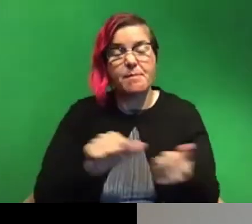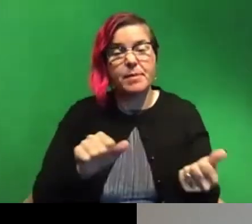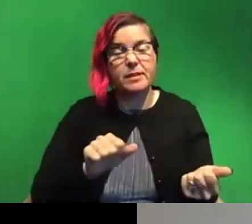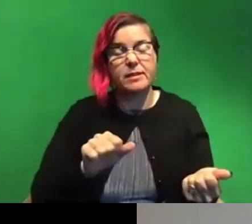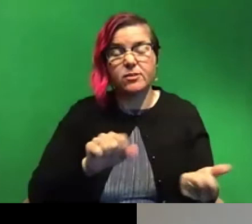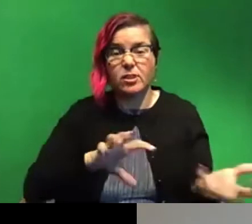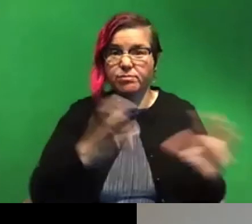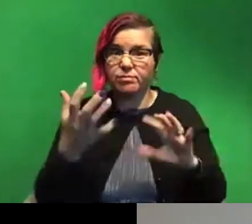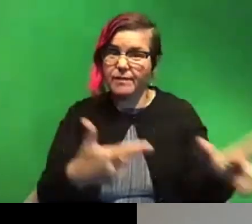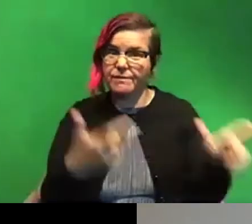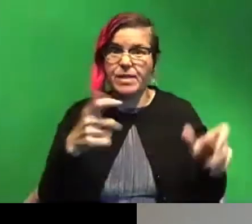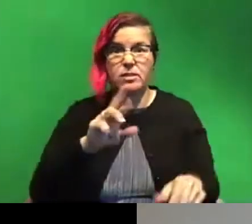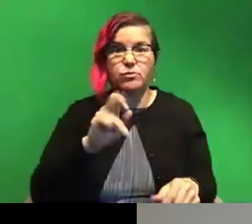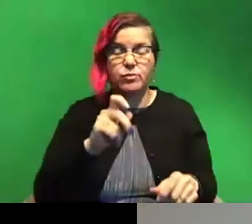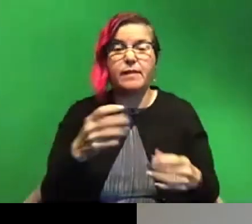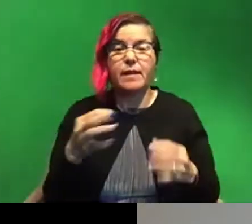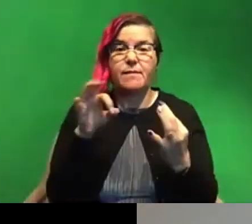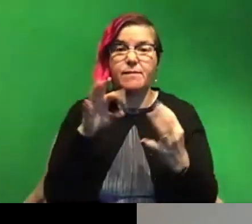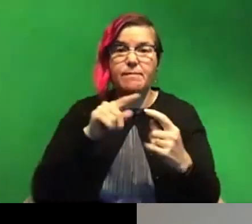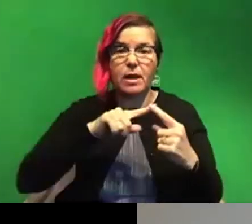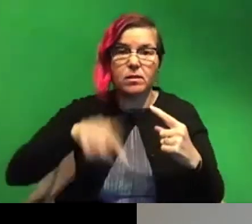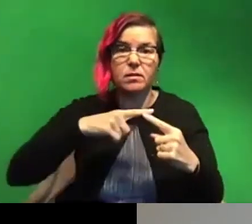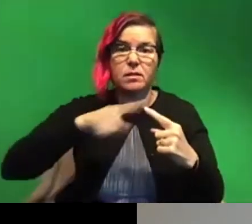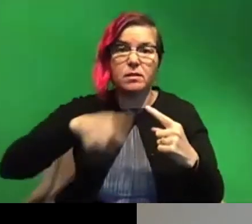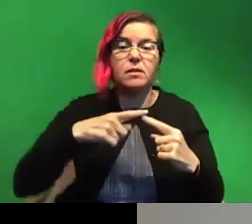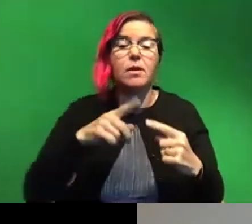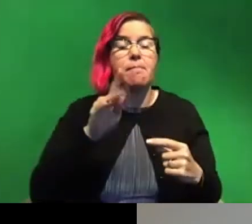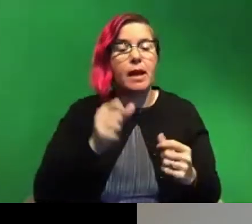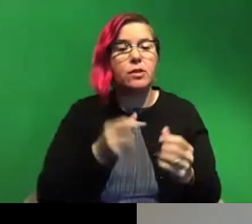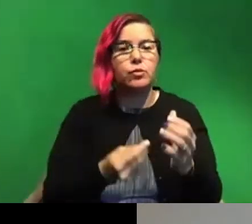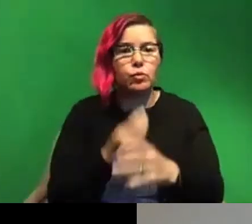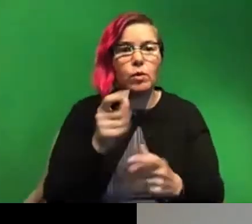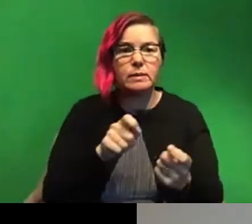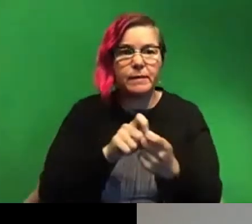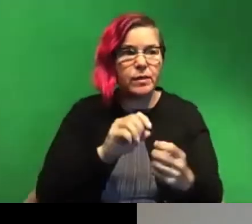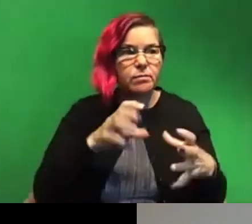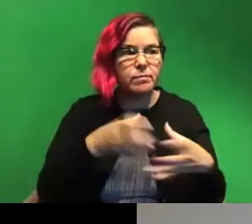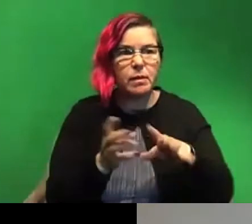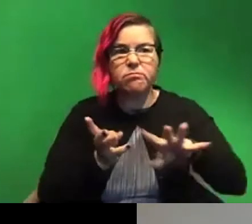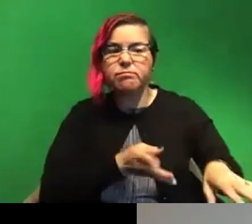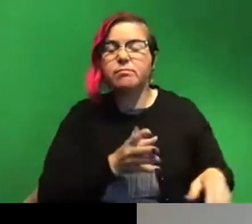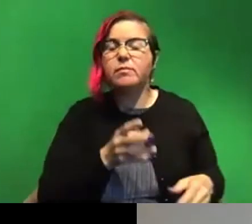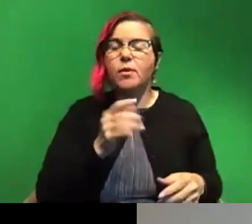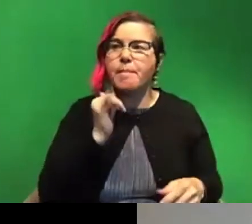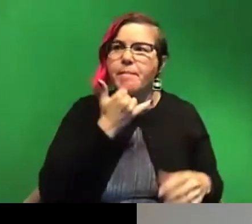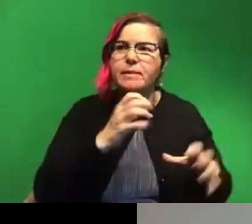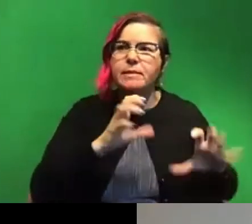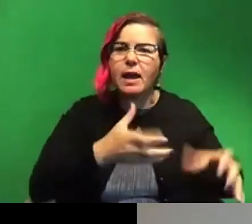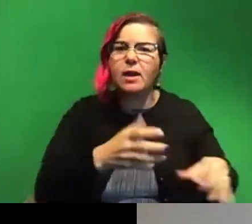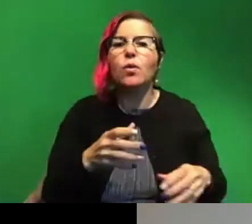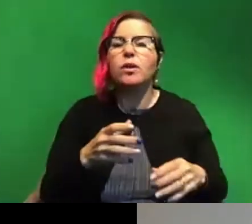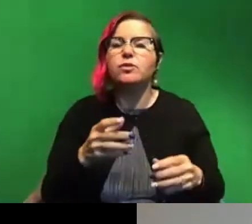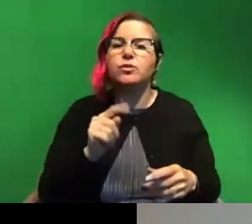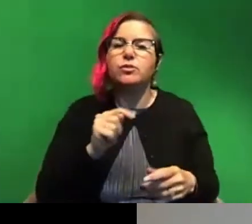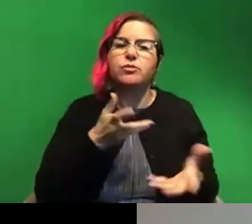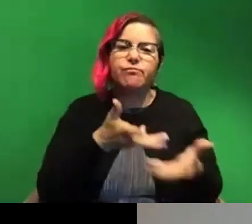rates because it creates feedback loops where biases are grown and certain groups of people are left out or miscategorized or treated poorly.